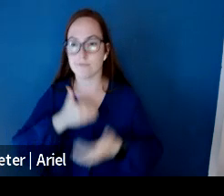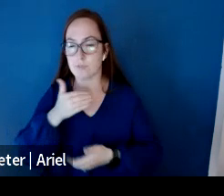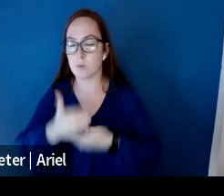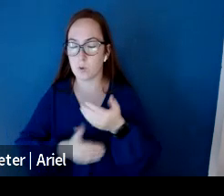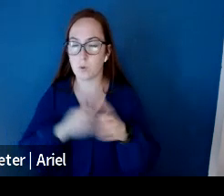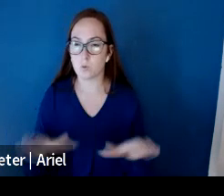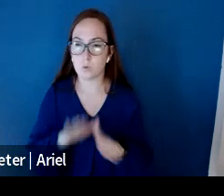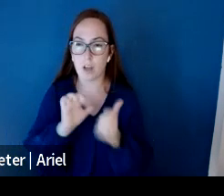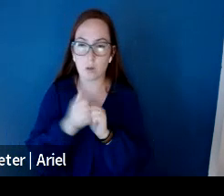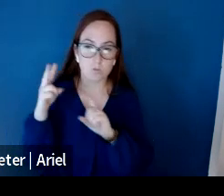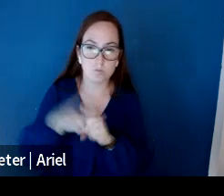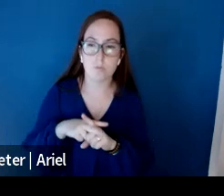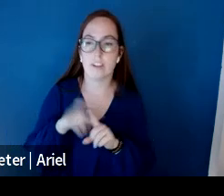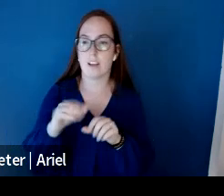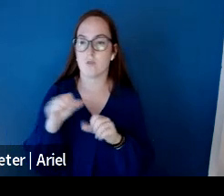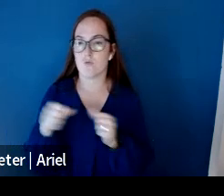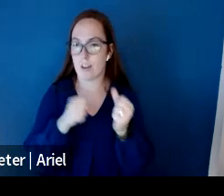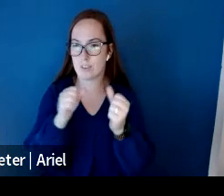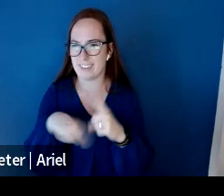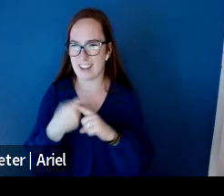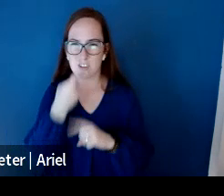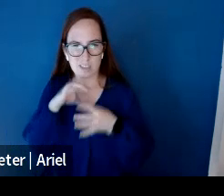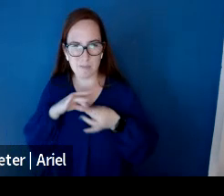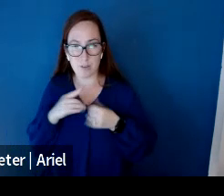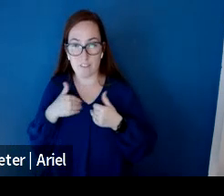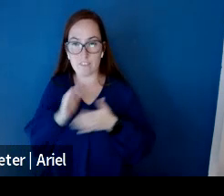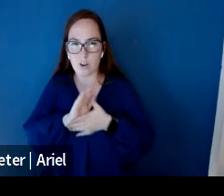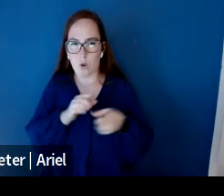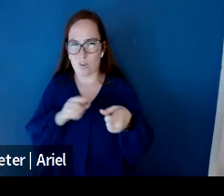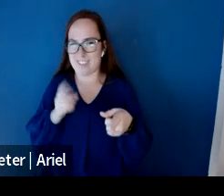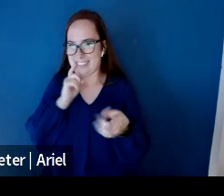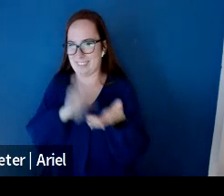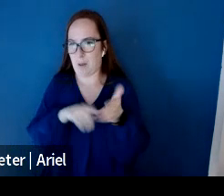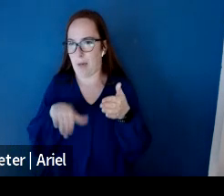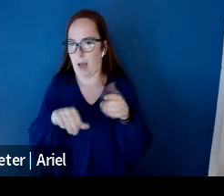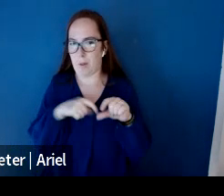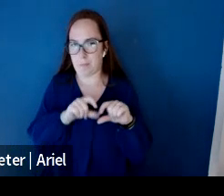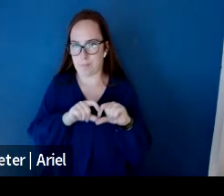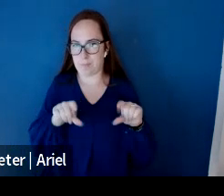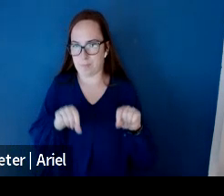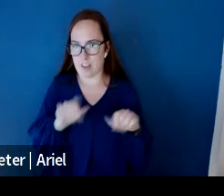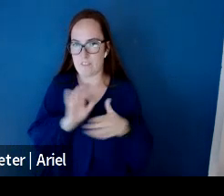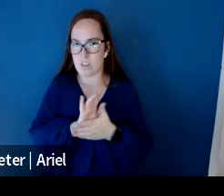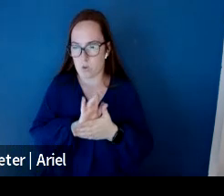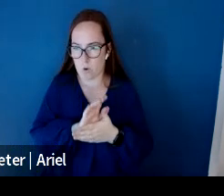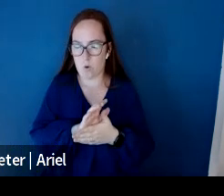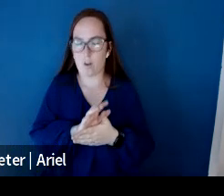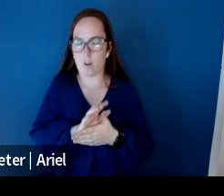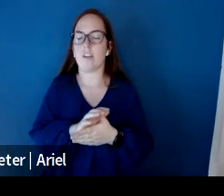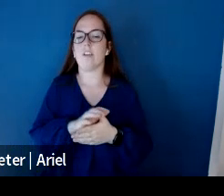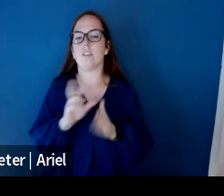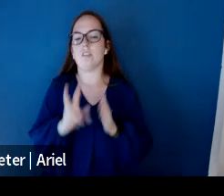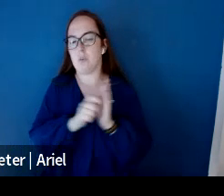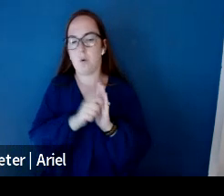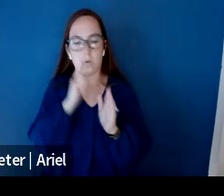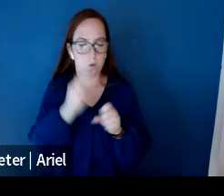strategy, and then the videos that I just mentioned. It includes the videos that can be used that kind of show the